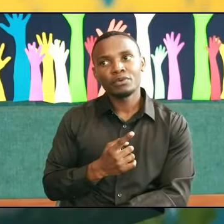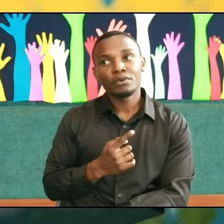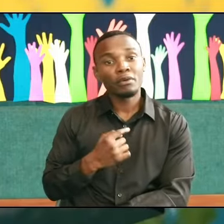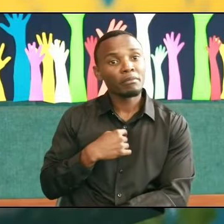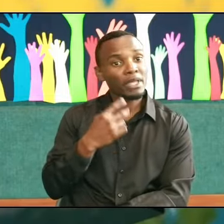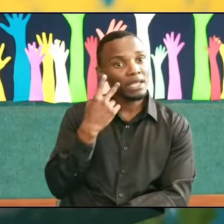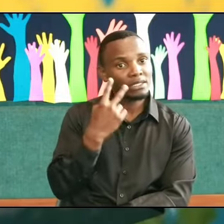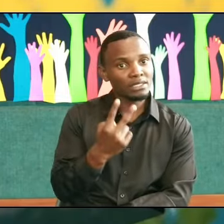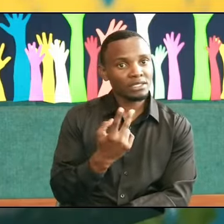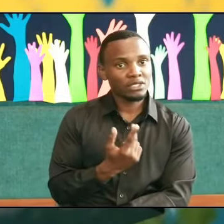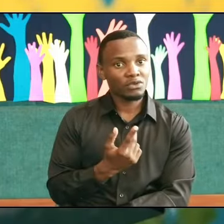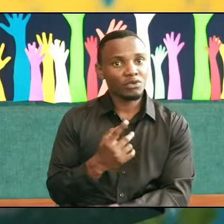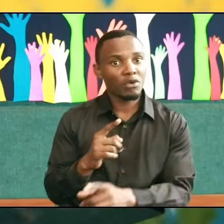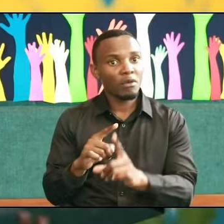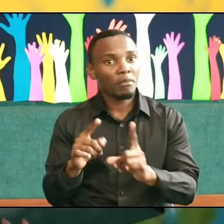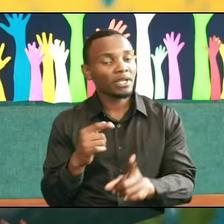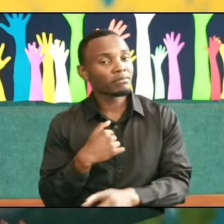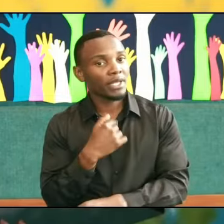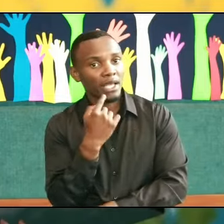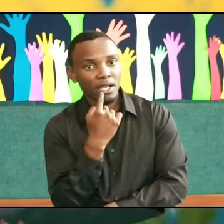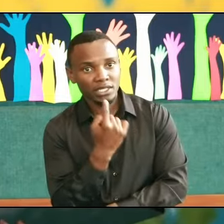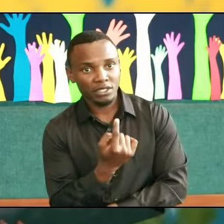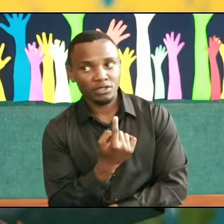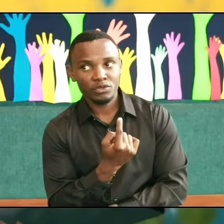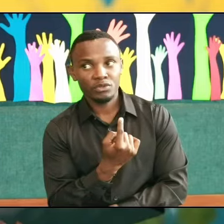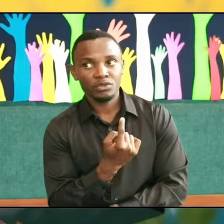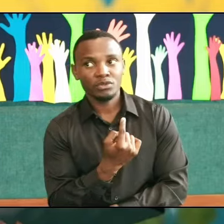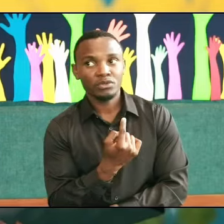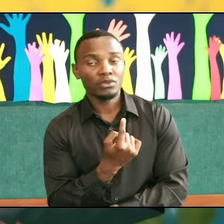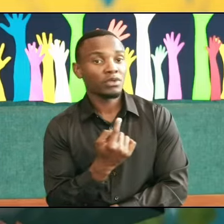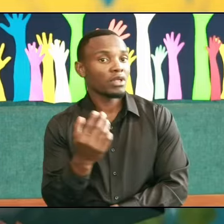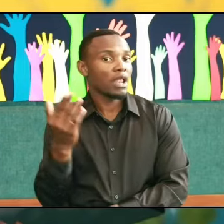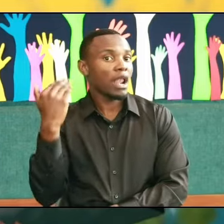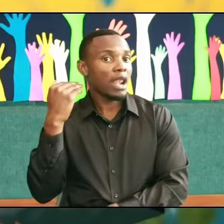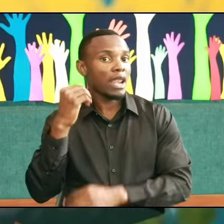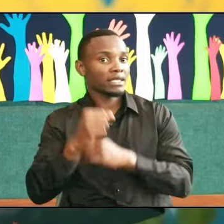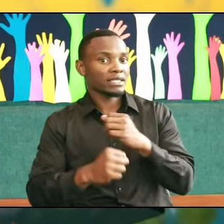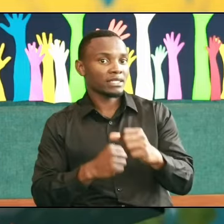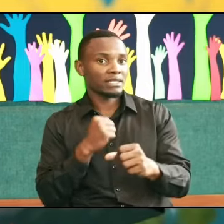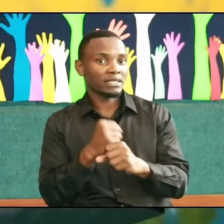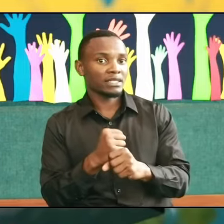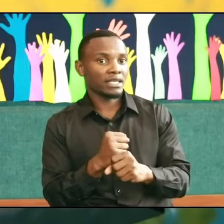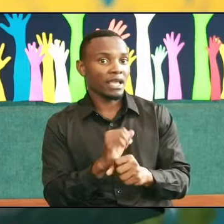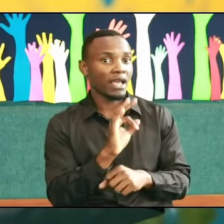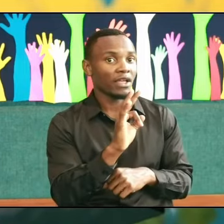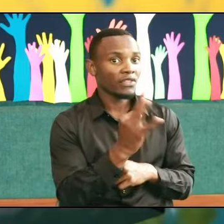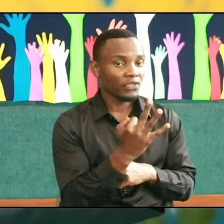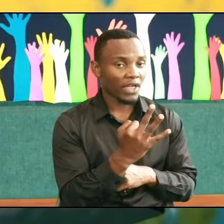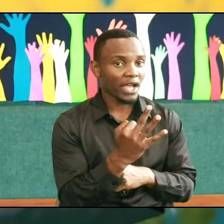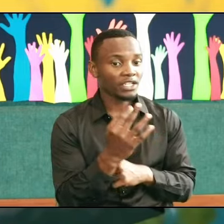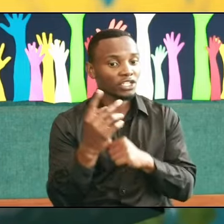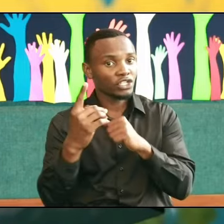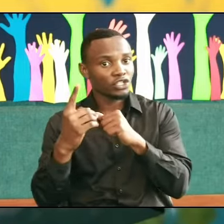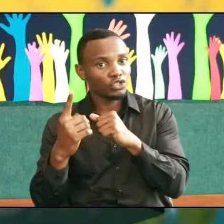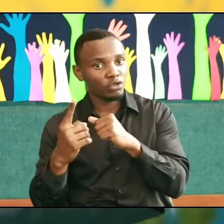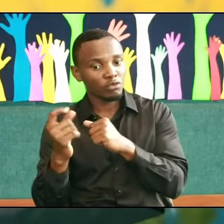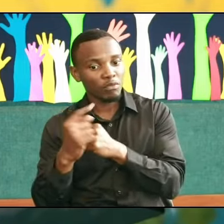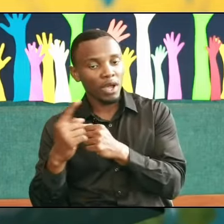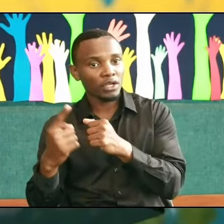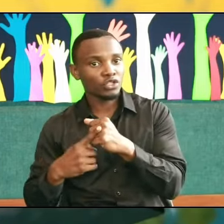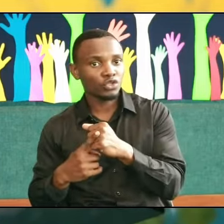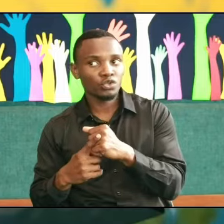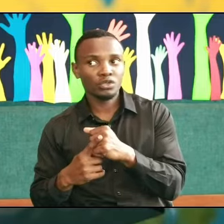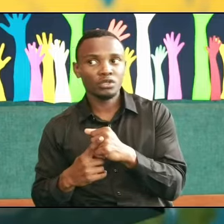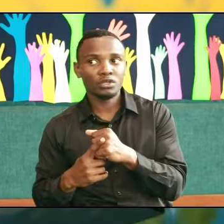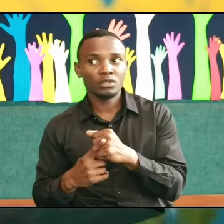rush, but let me just give you a bit of it." Said, "Last year, on the 3rd of June, I was